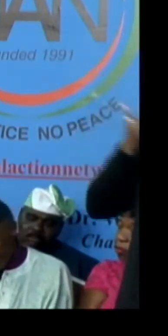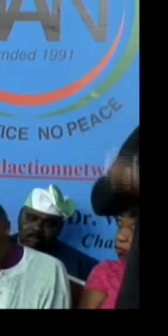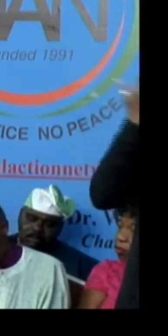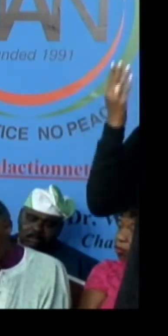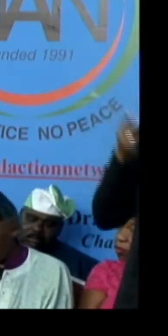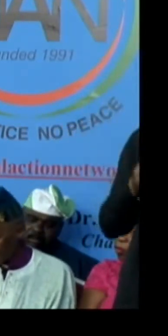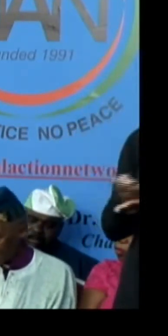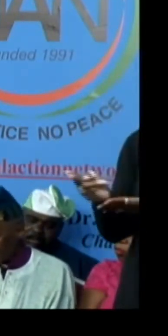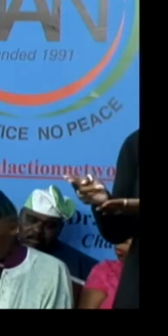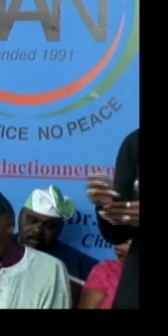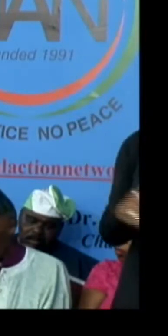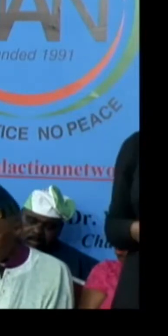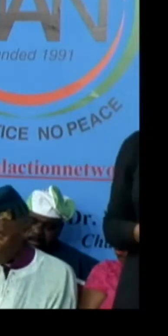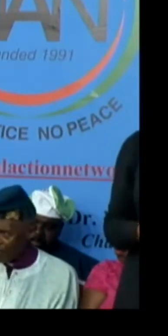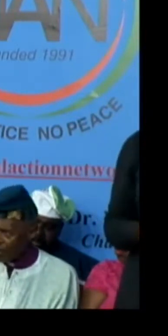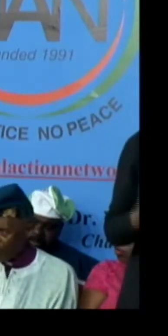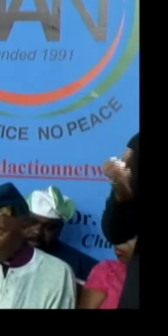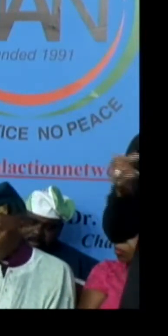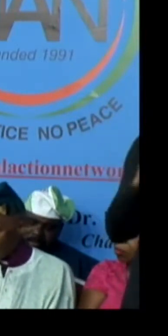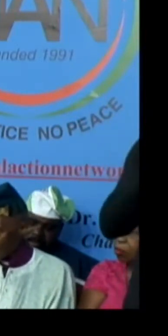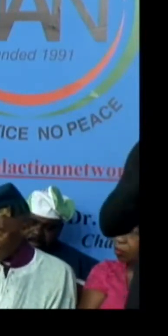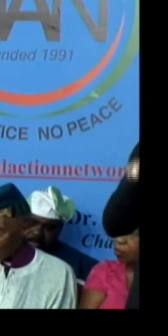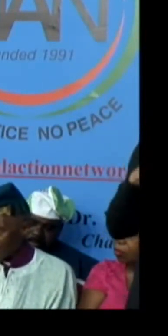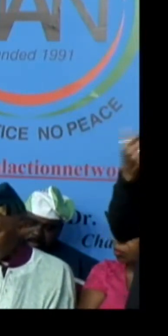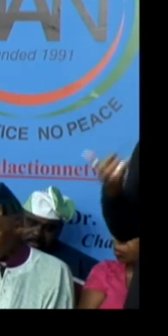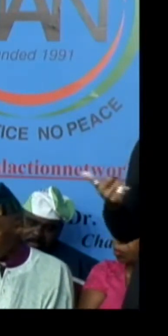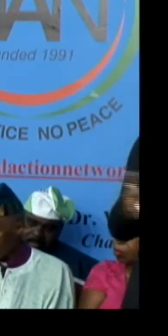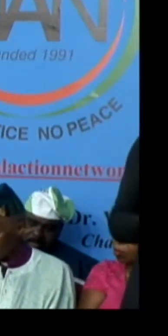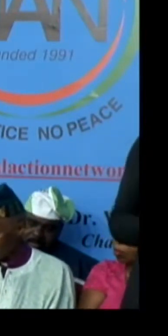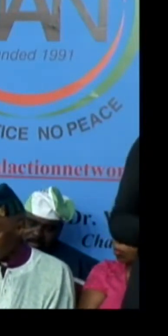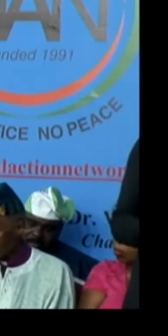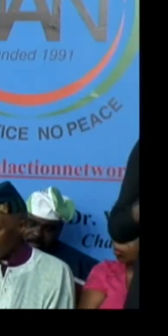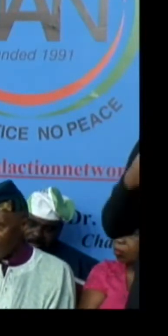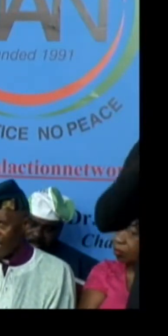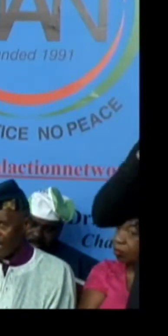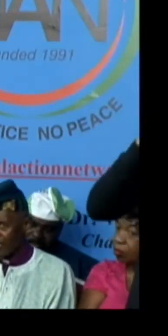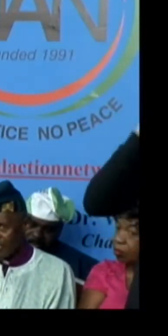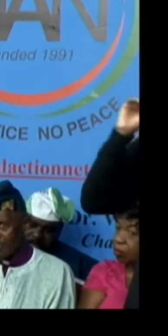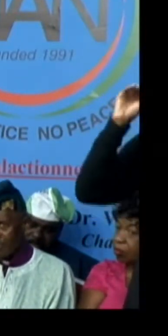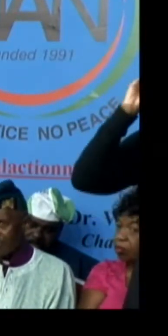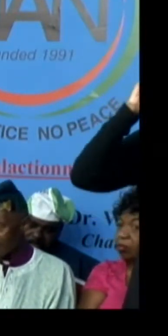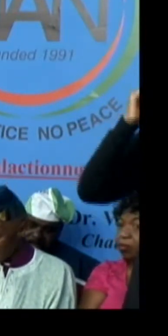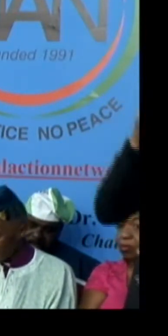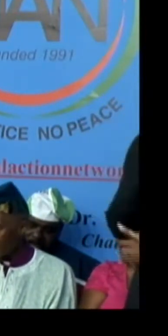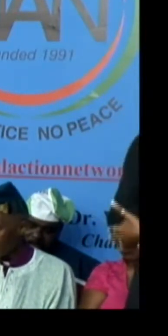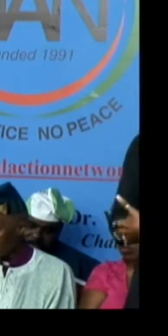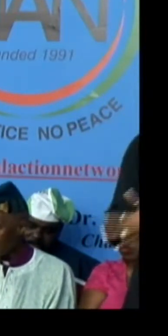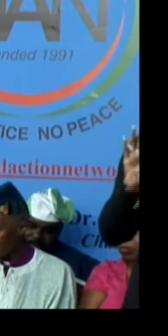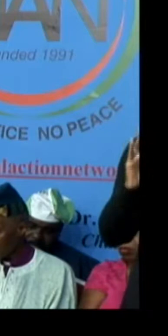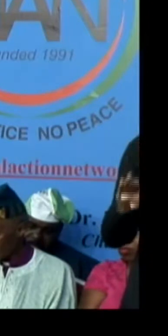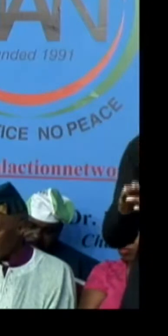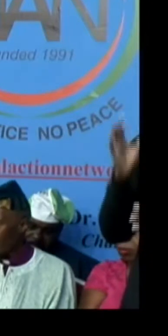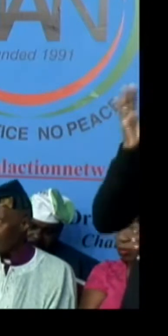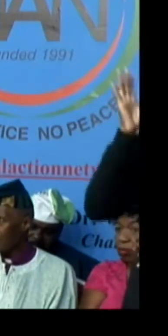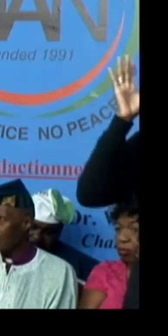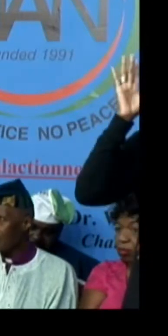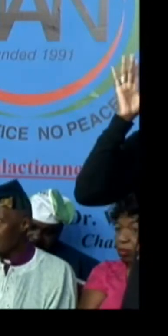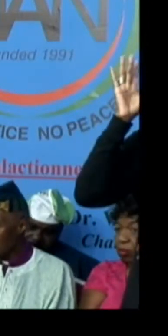You want to talk about today? You're looking at the son of one who was forced